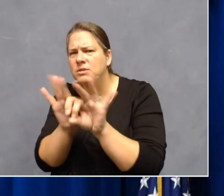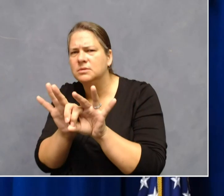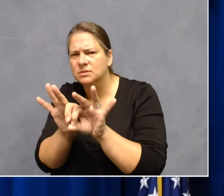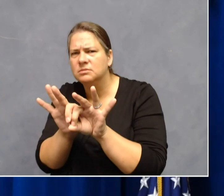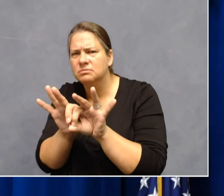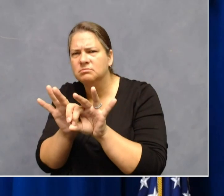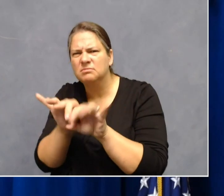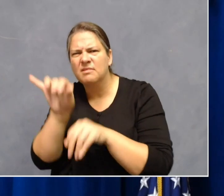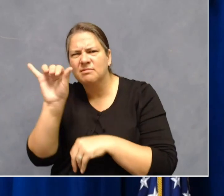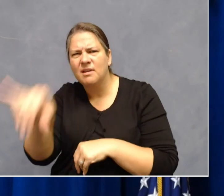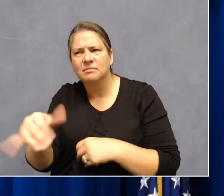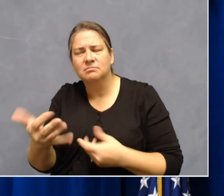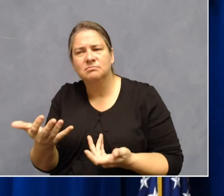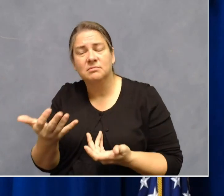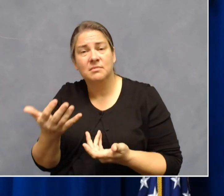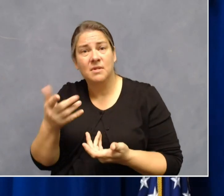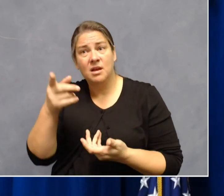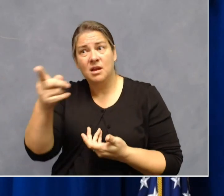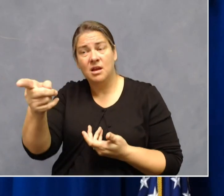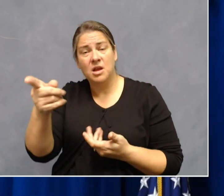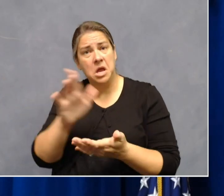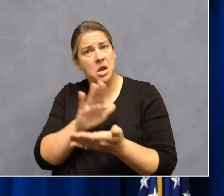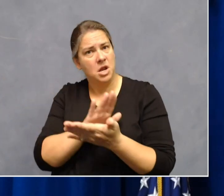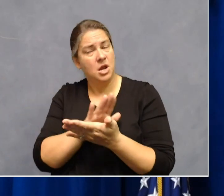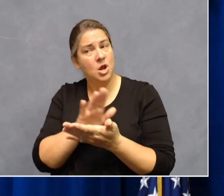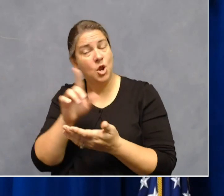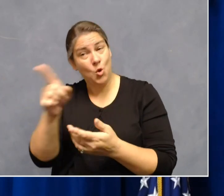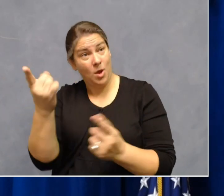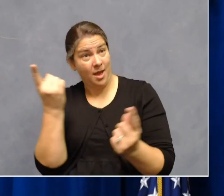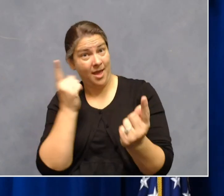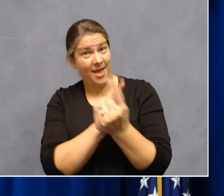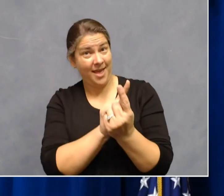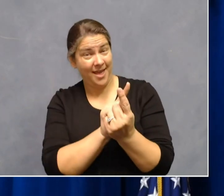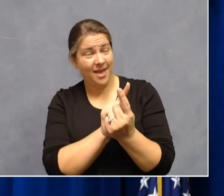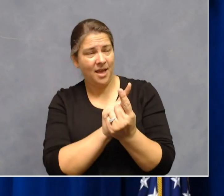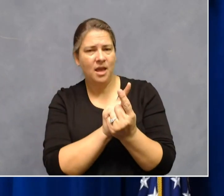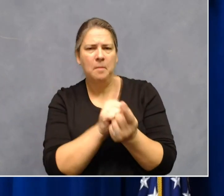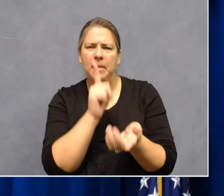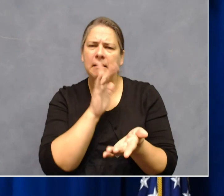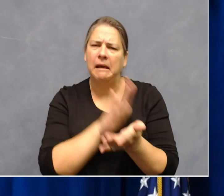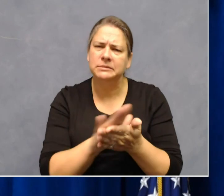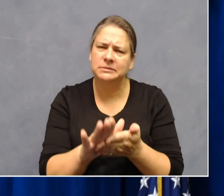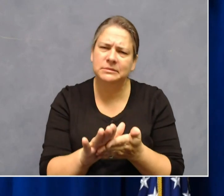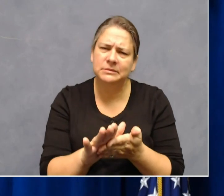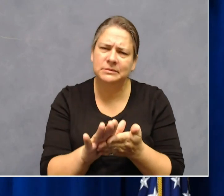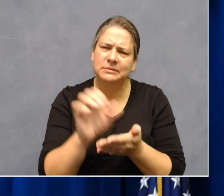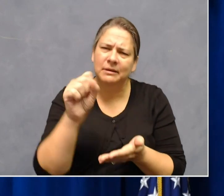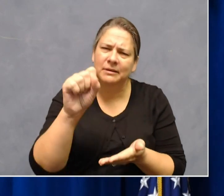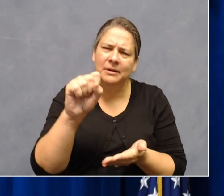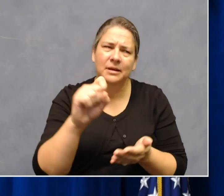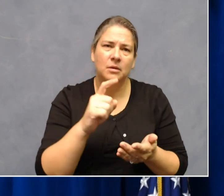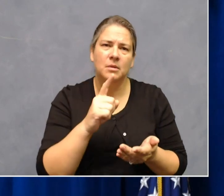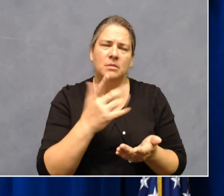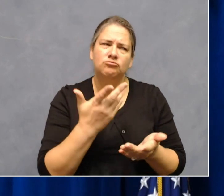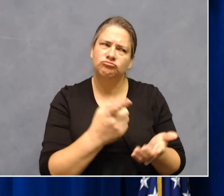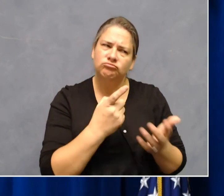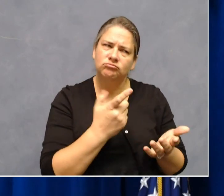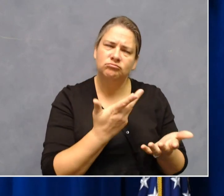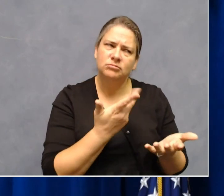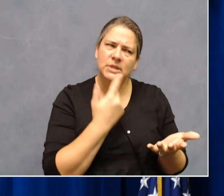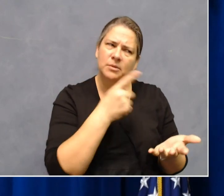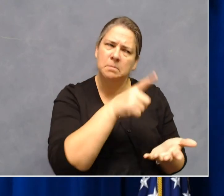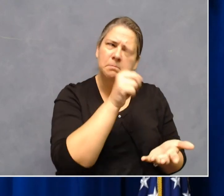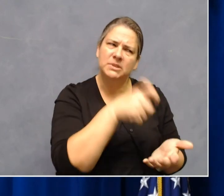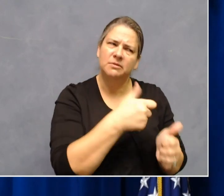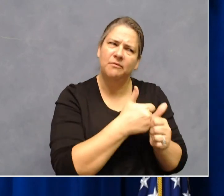nicely demanding that those places that these rules apply to follow them, because it might be